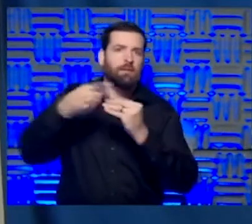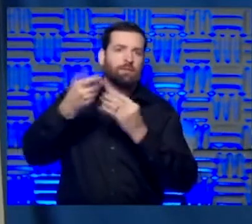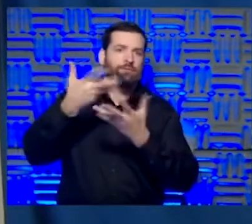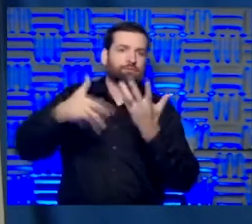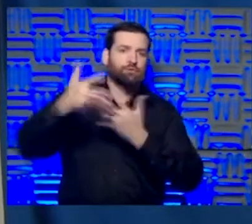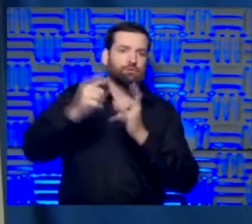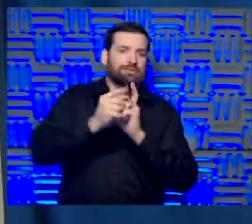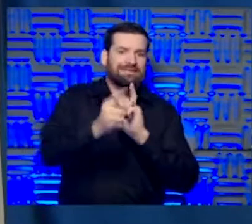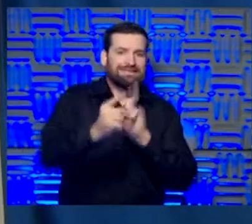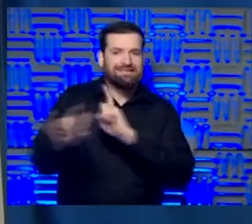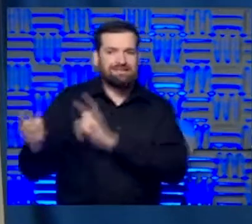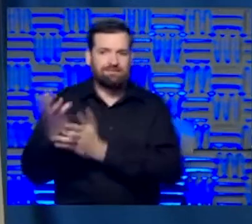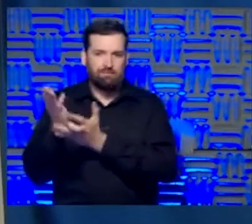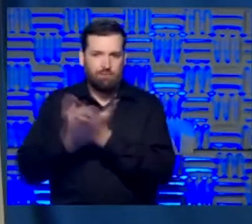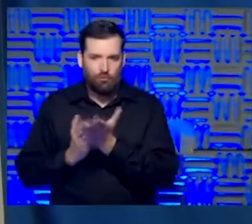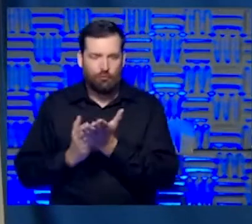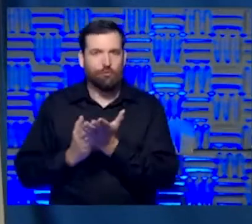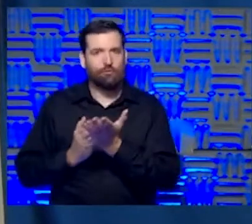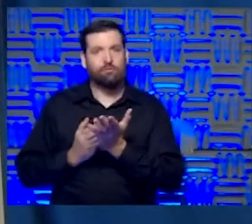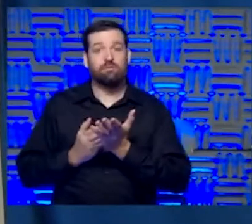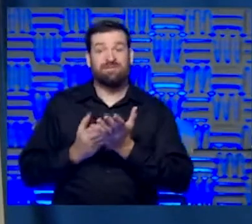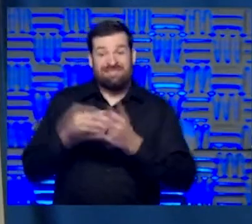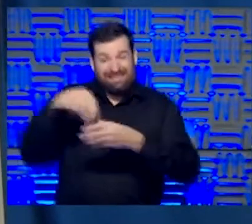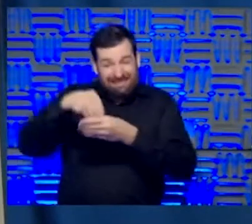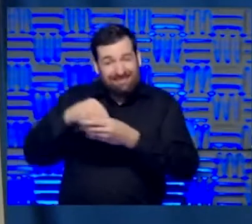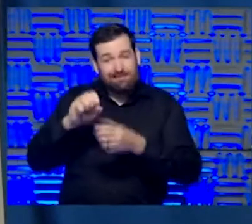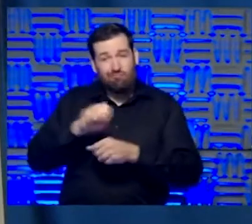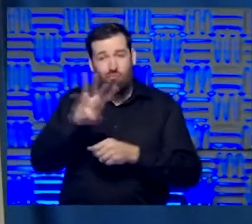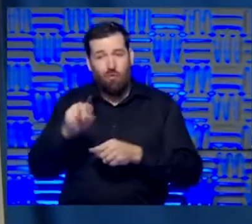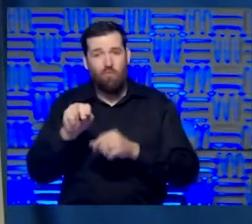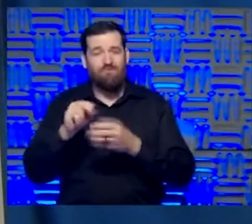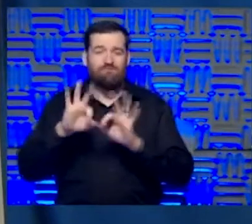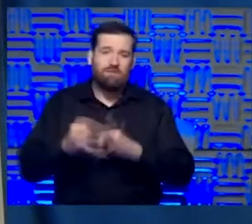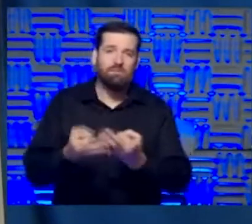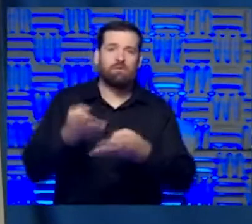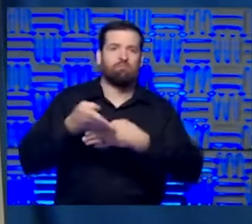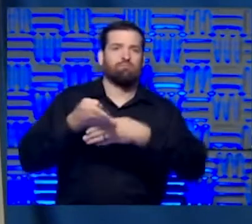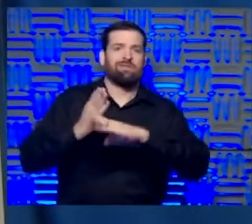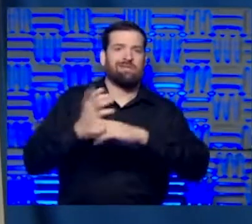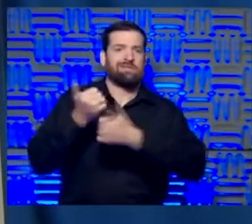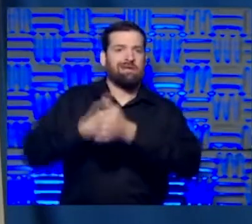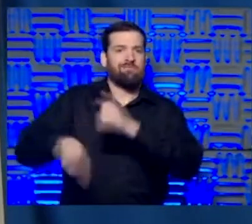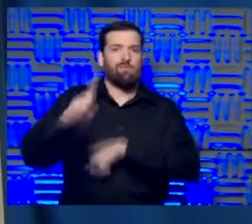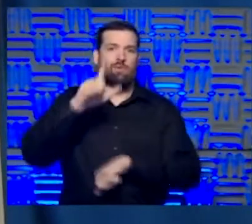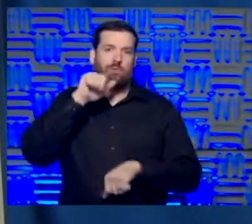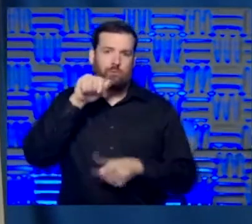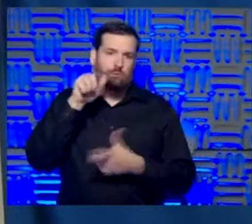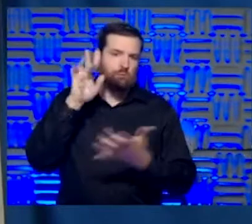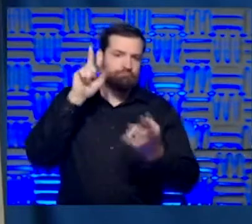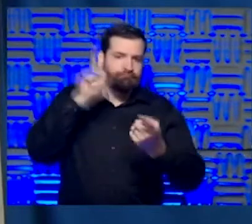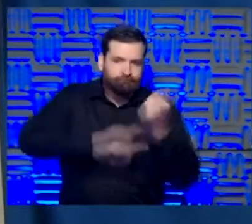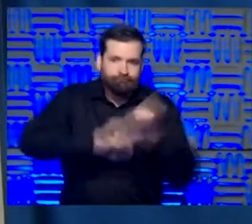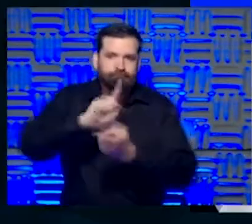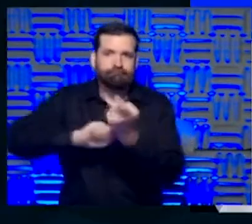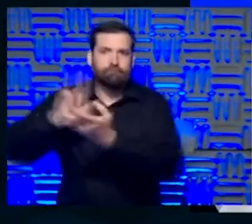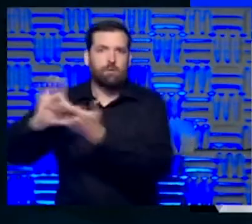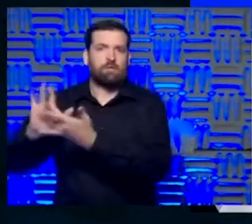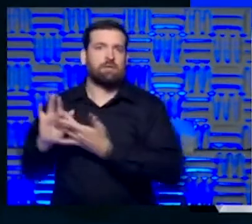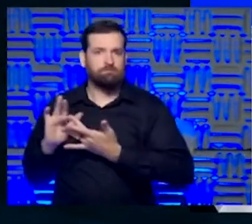distancing aspect of this, even within their own families, and protecting everybody else who they may come into contact